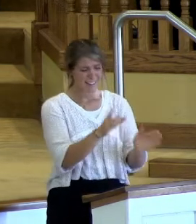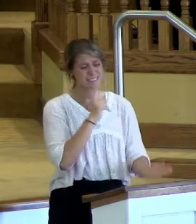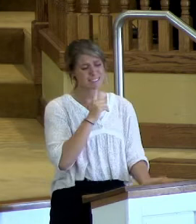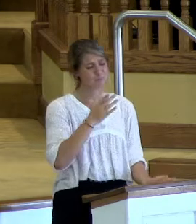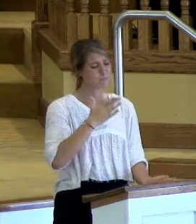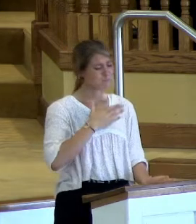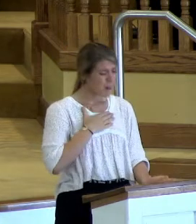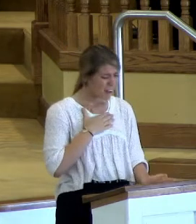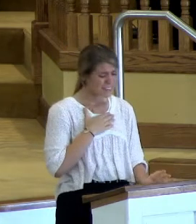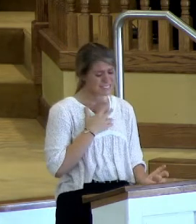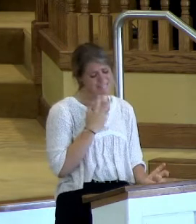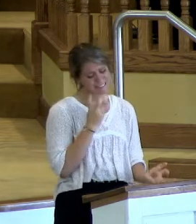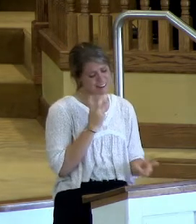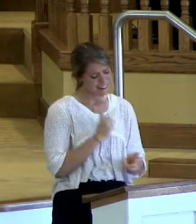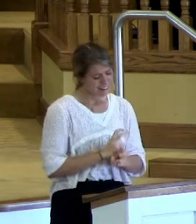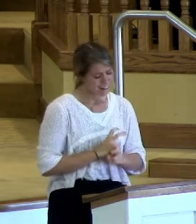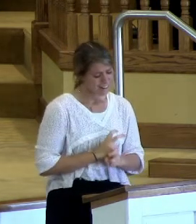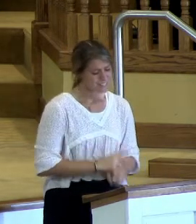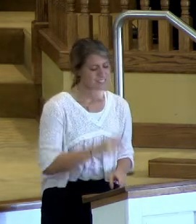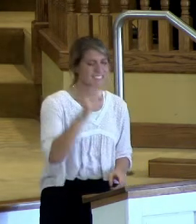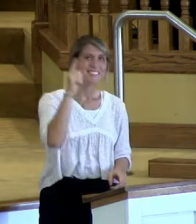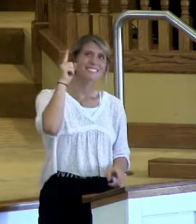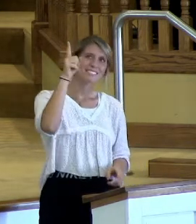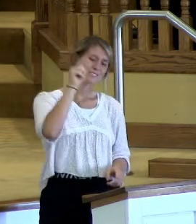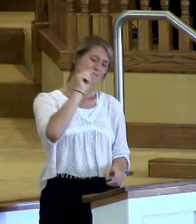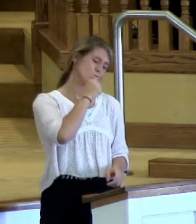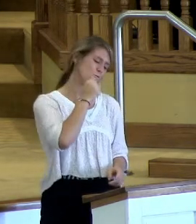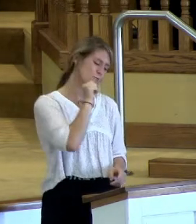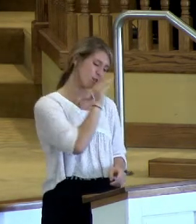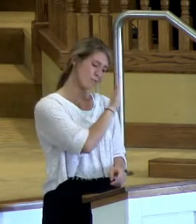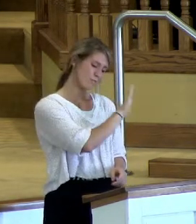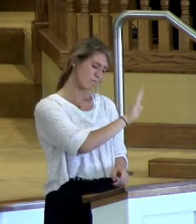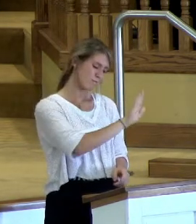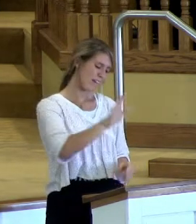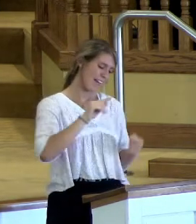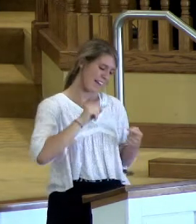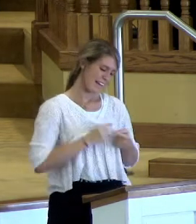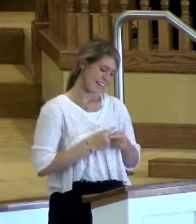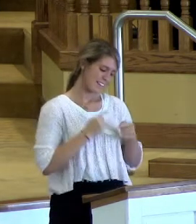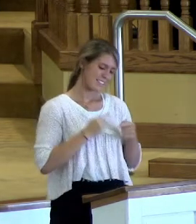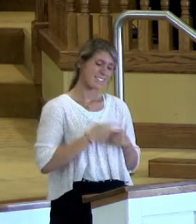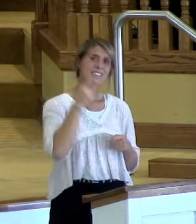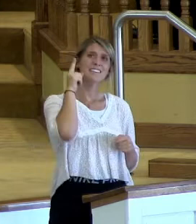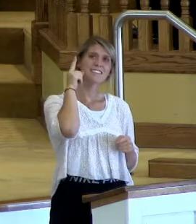been your road to walk, He bore your pain.